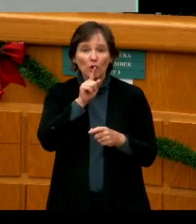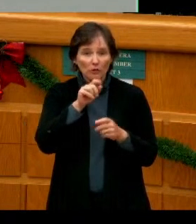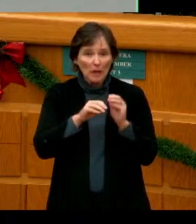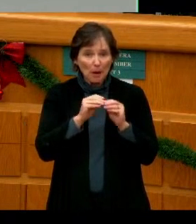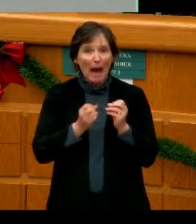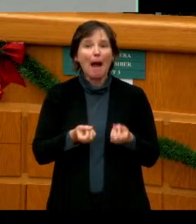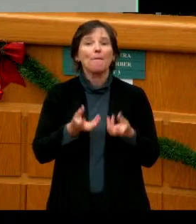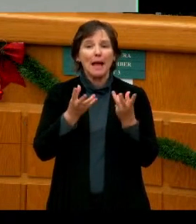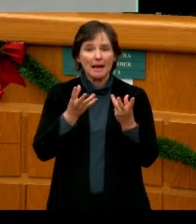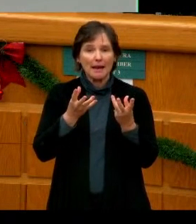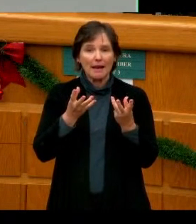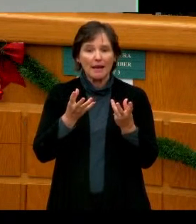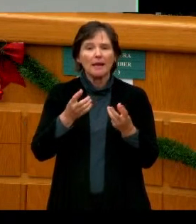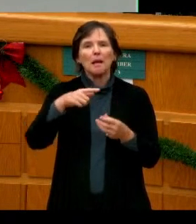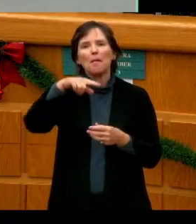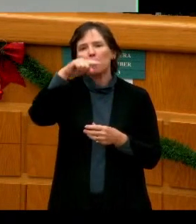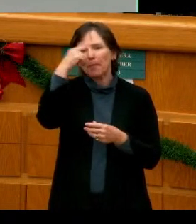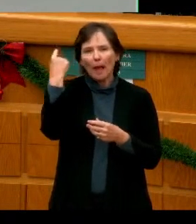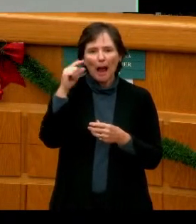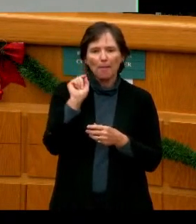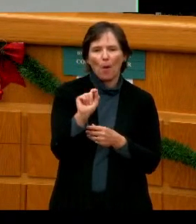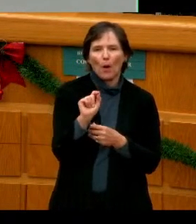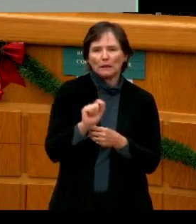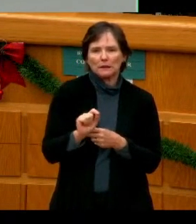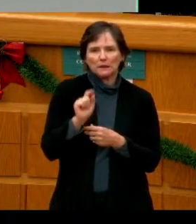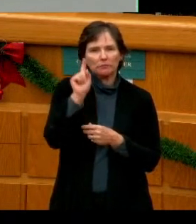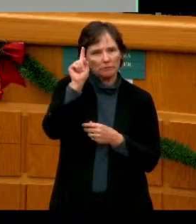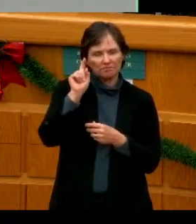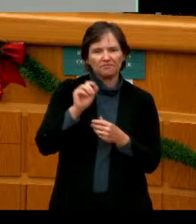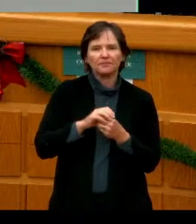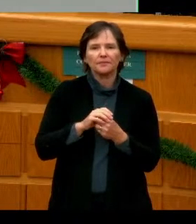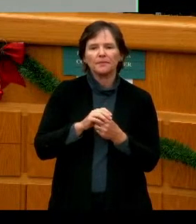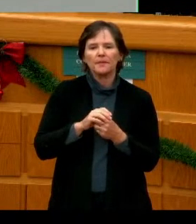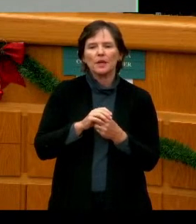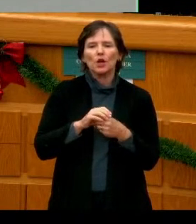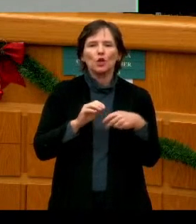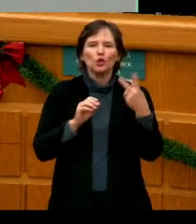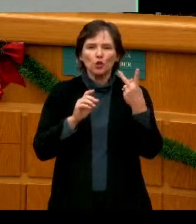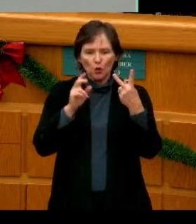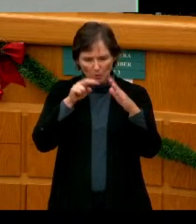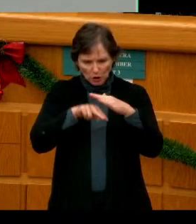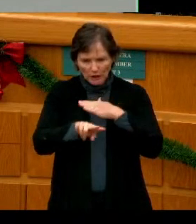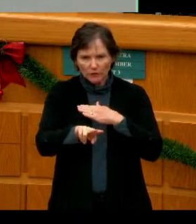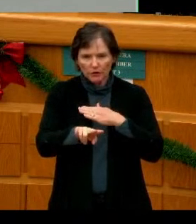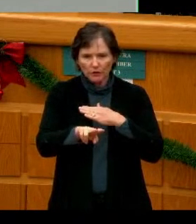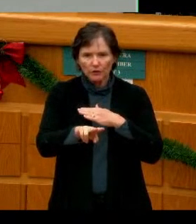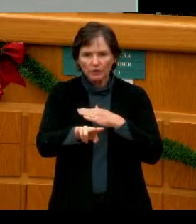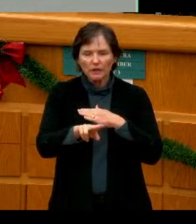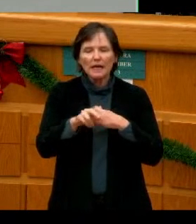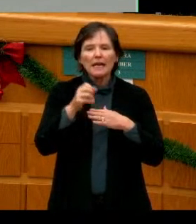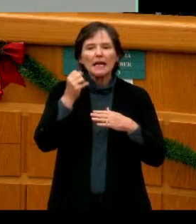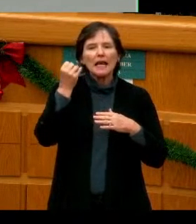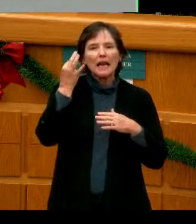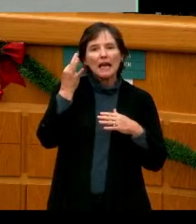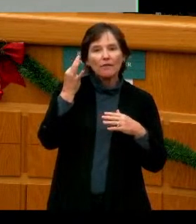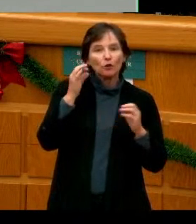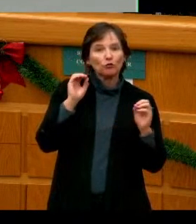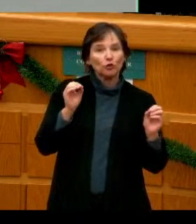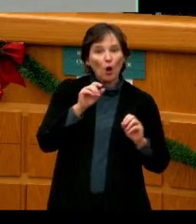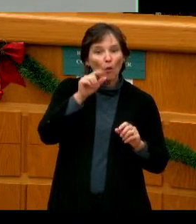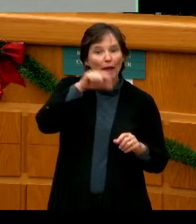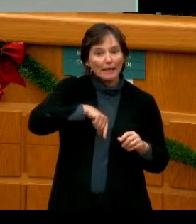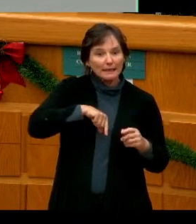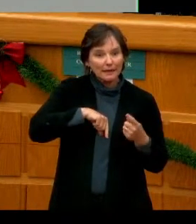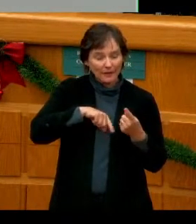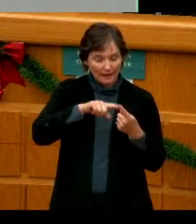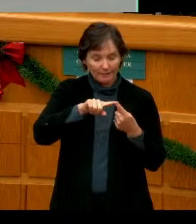the black points, and then we have two projections. One is based upon there having been no effect of the